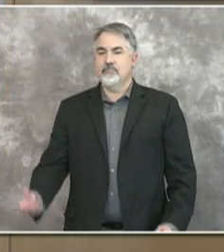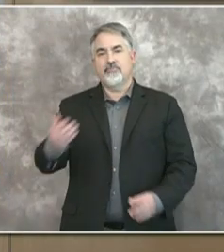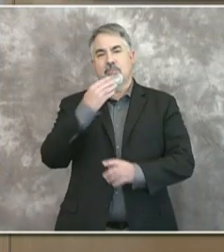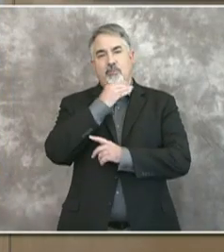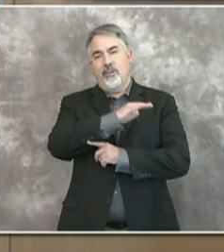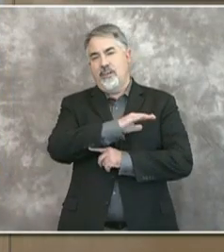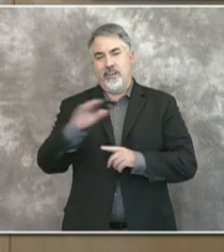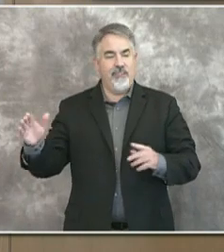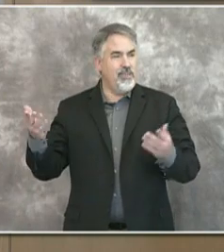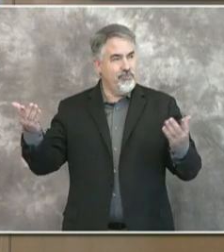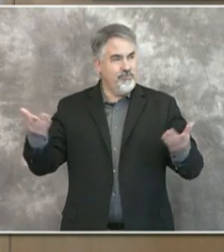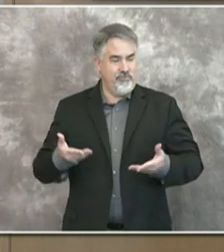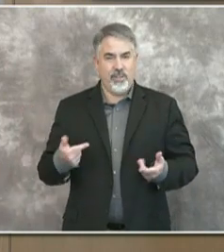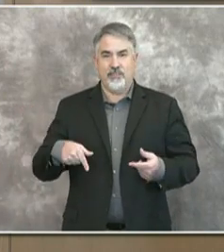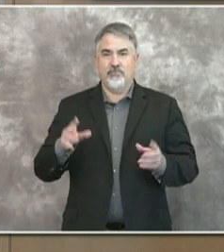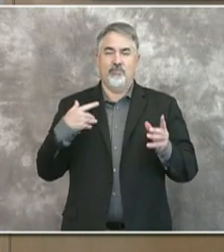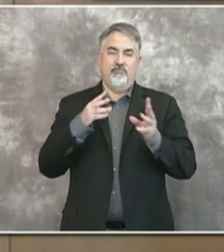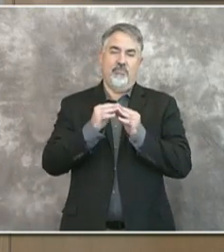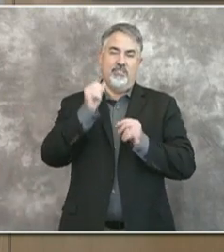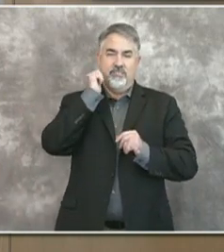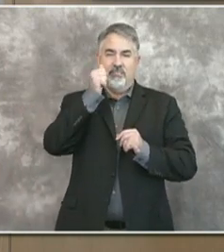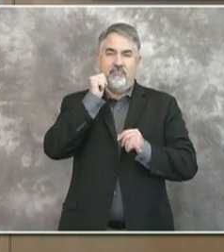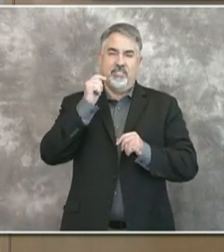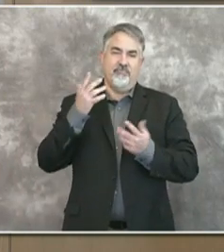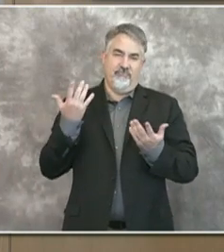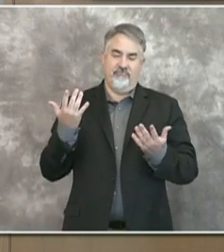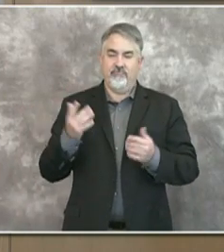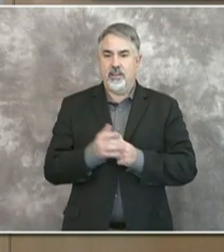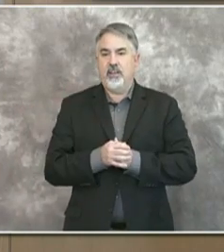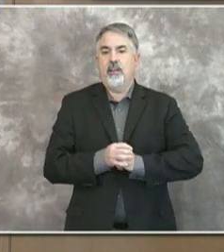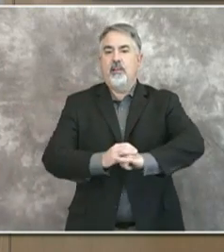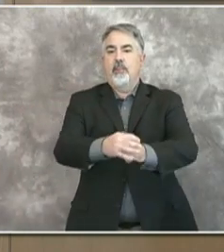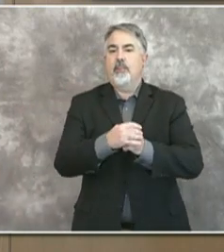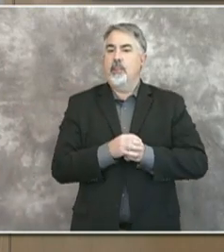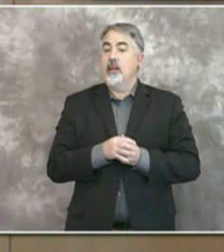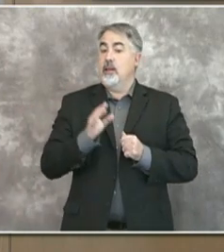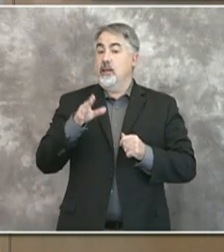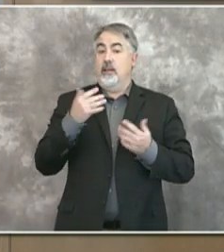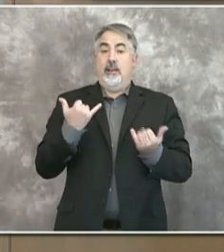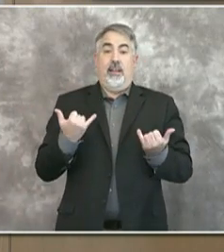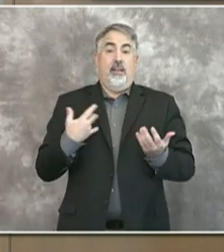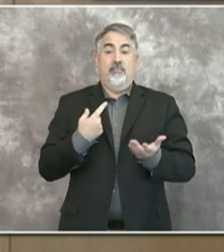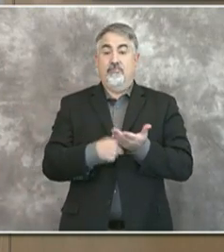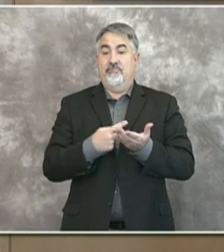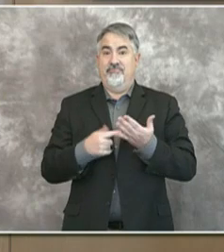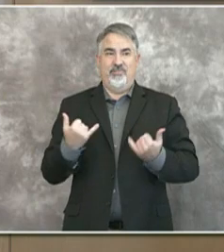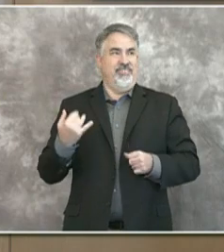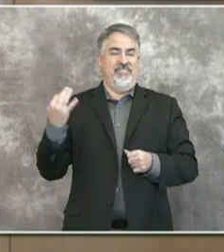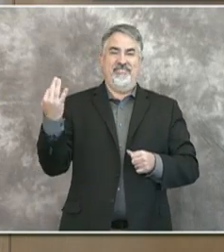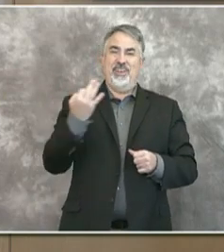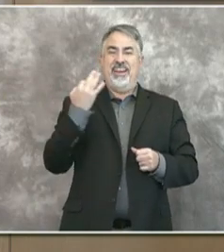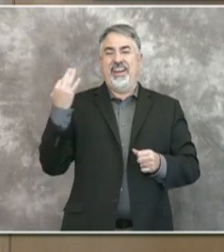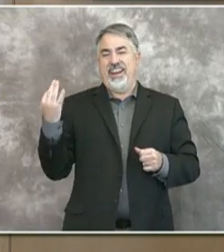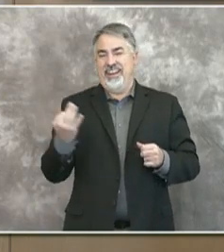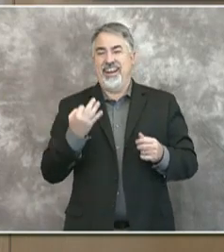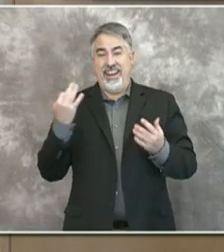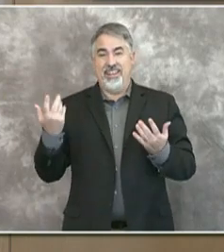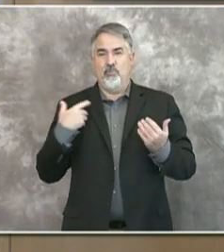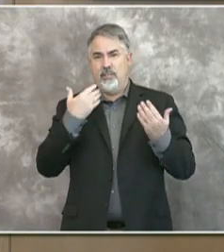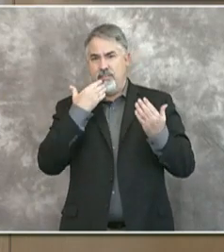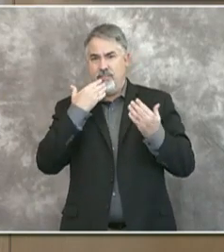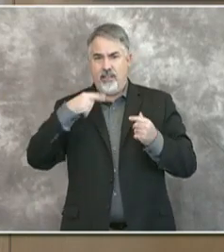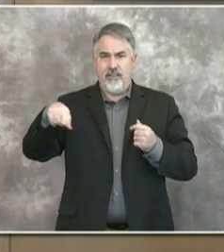Good afternoon and welcome to our daily media briefing. Well, we made it to another Friday, and I want to thank you all for joining